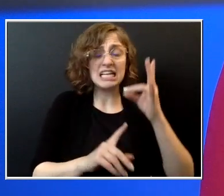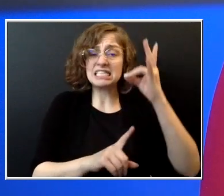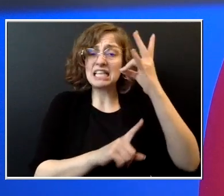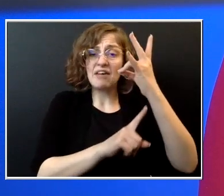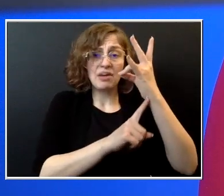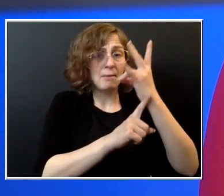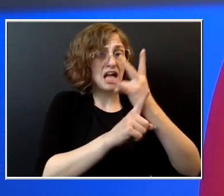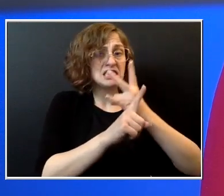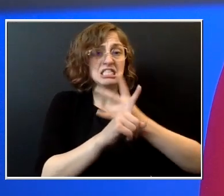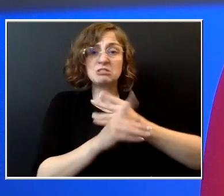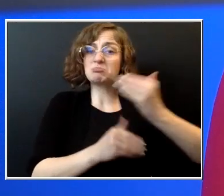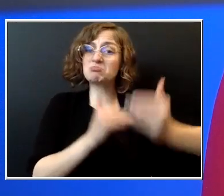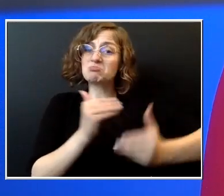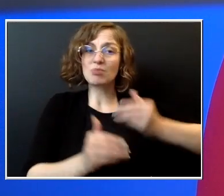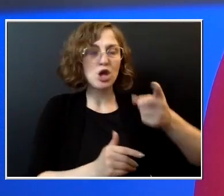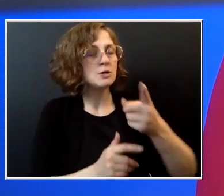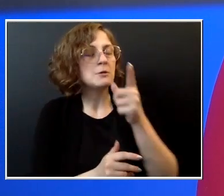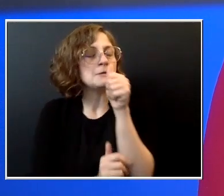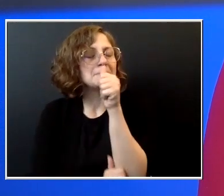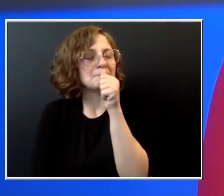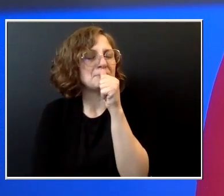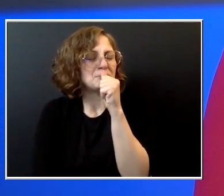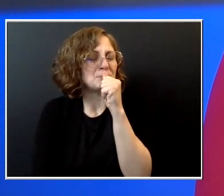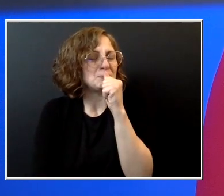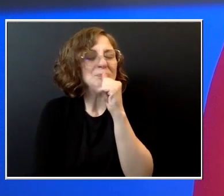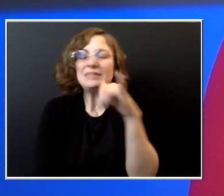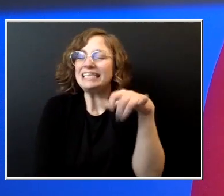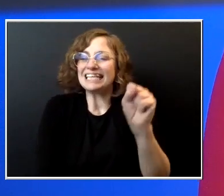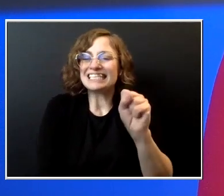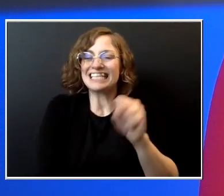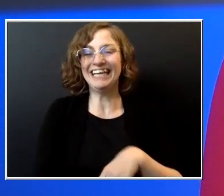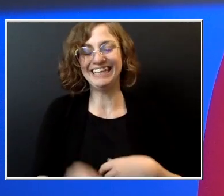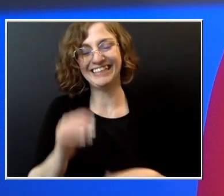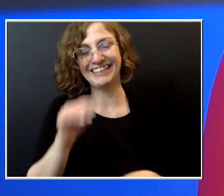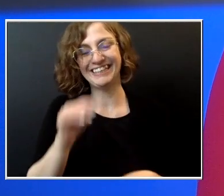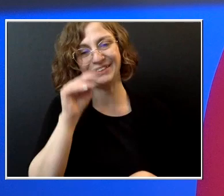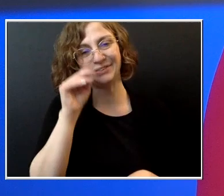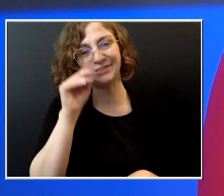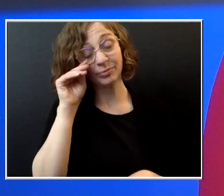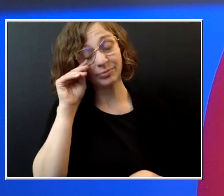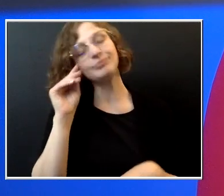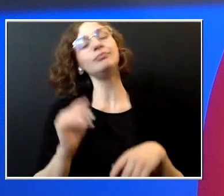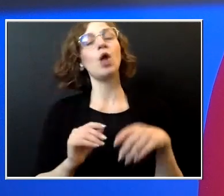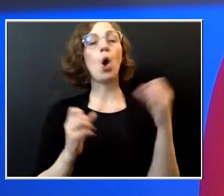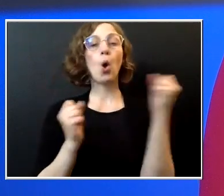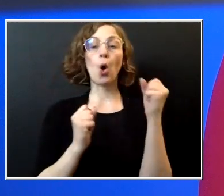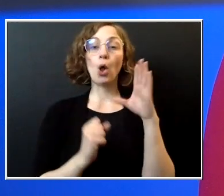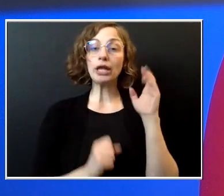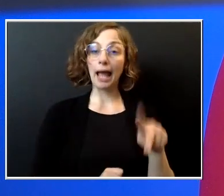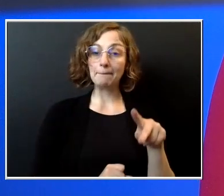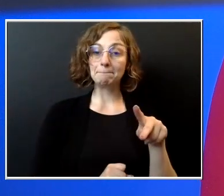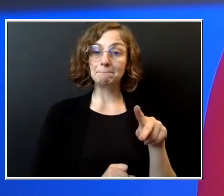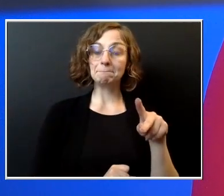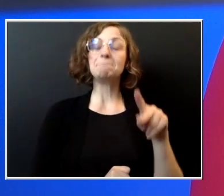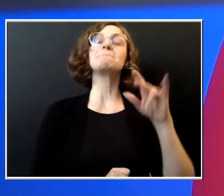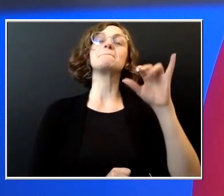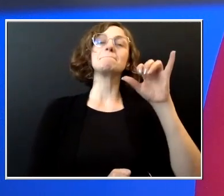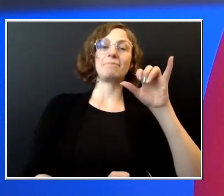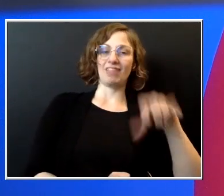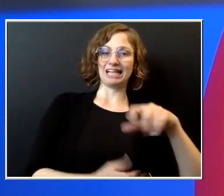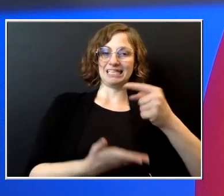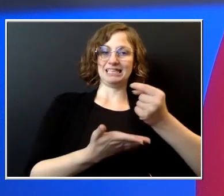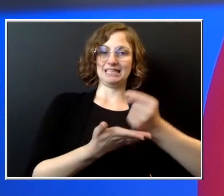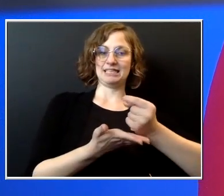hanging on to it. It was hanging in there. So cold capping is a therapy in which